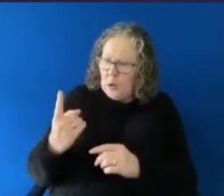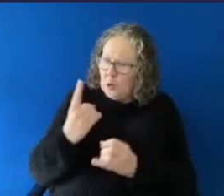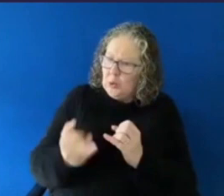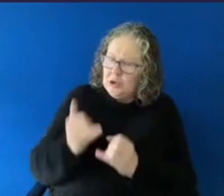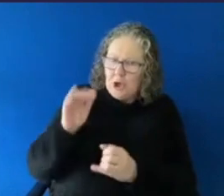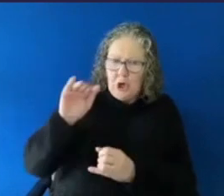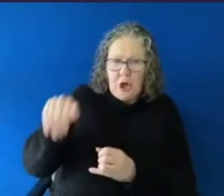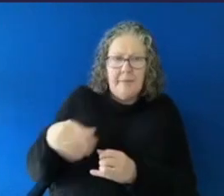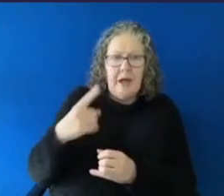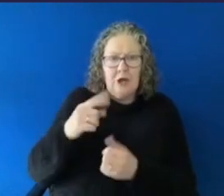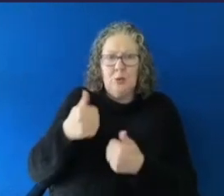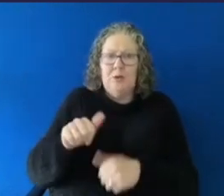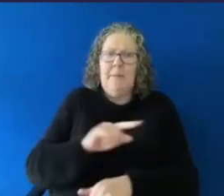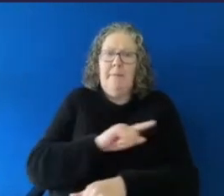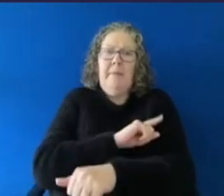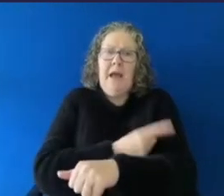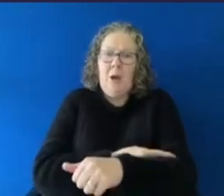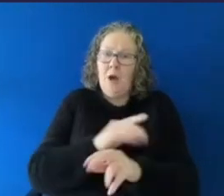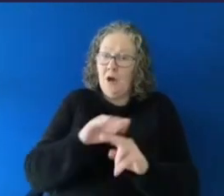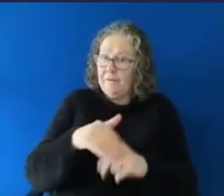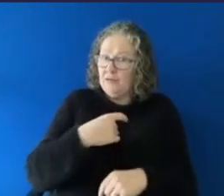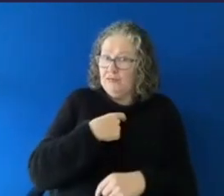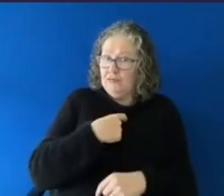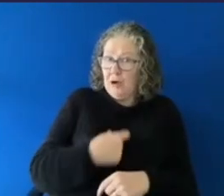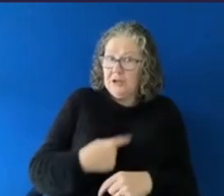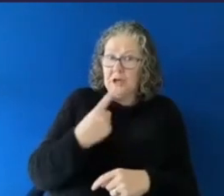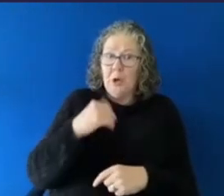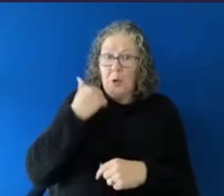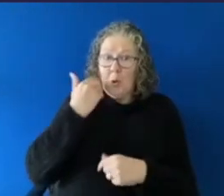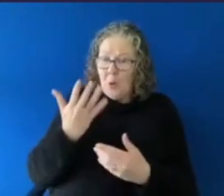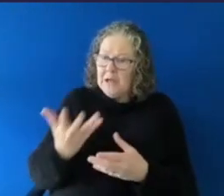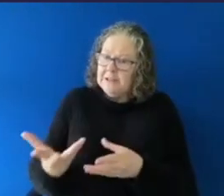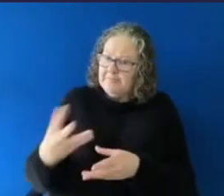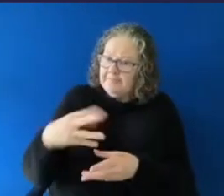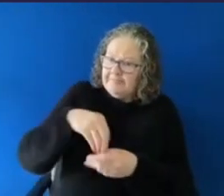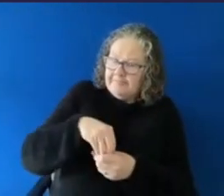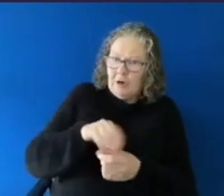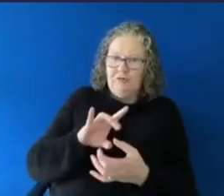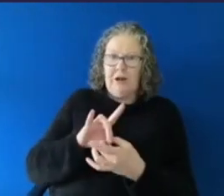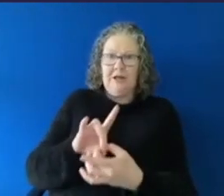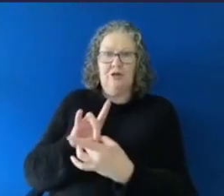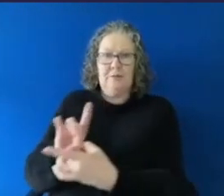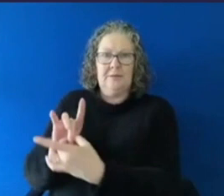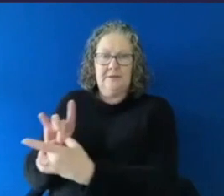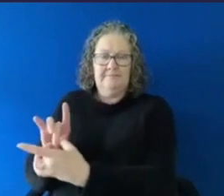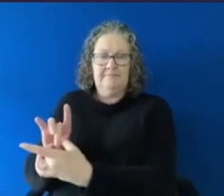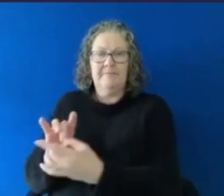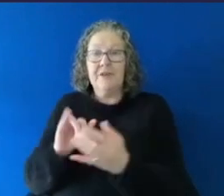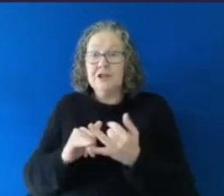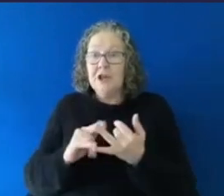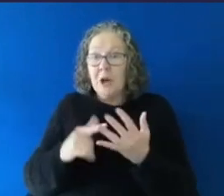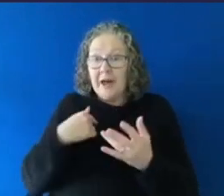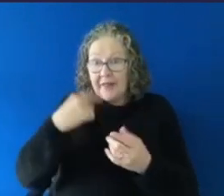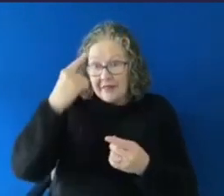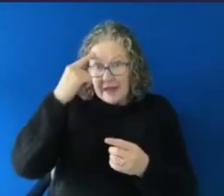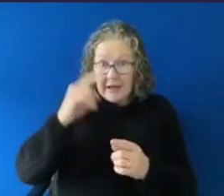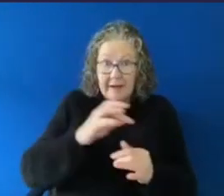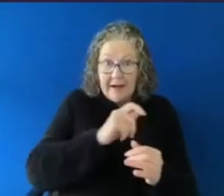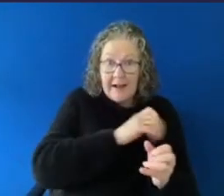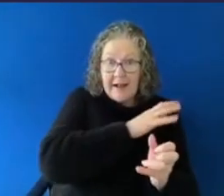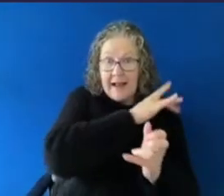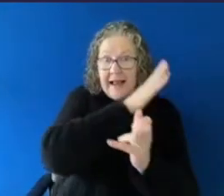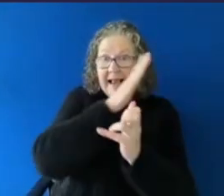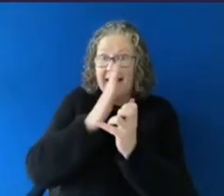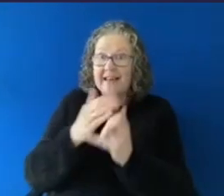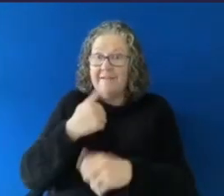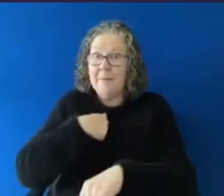home, and always folding in relationship. And so I think I've come practically to the end of my